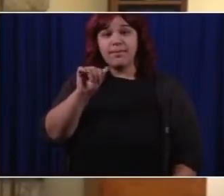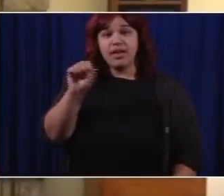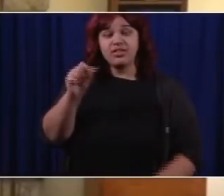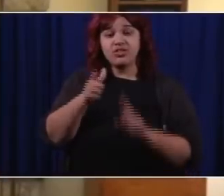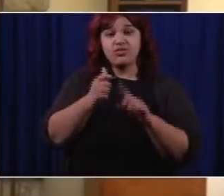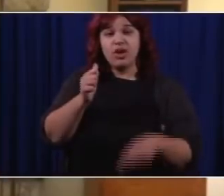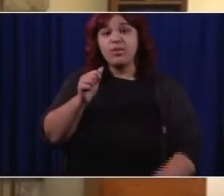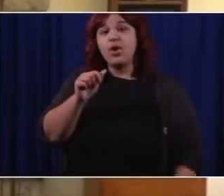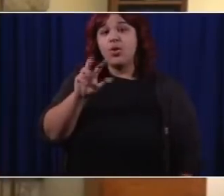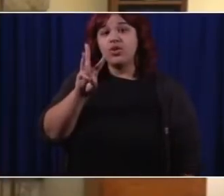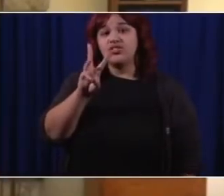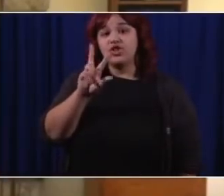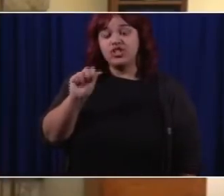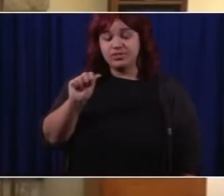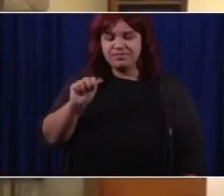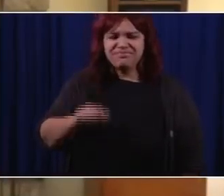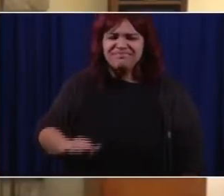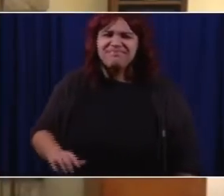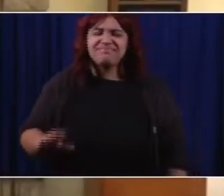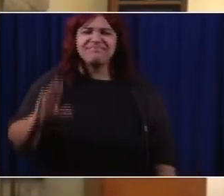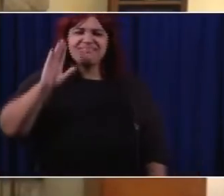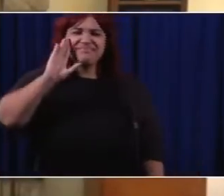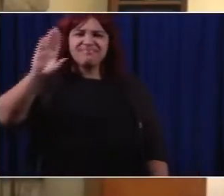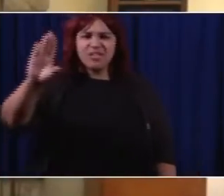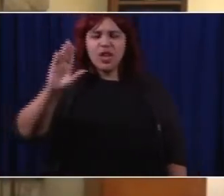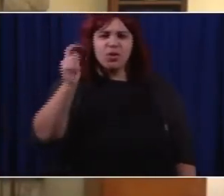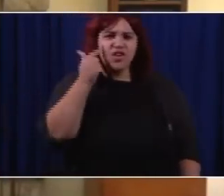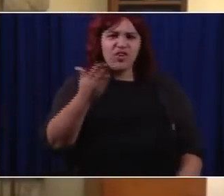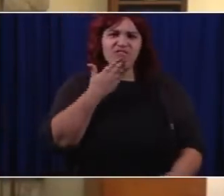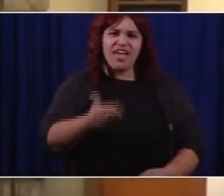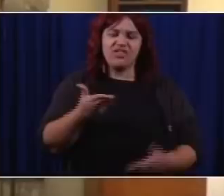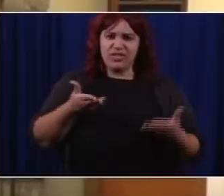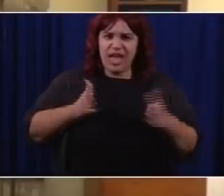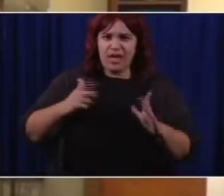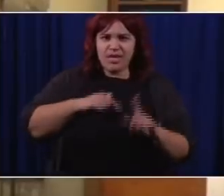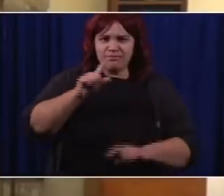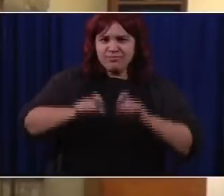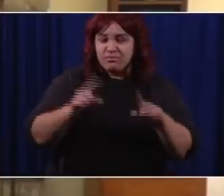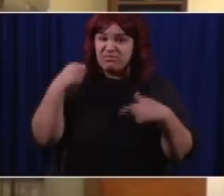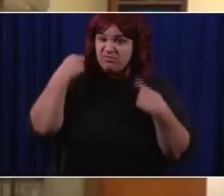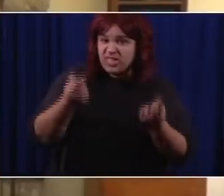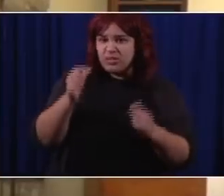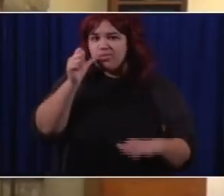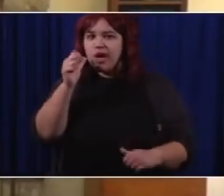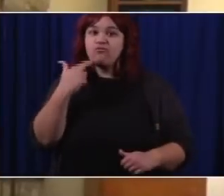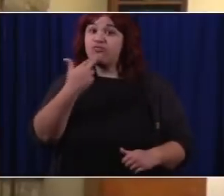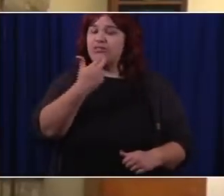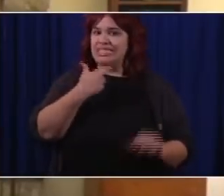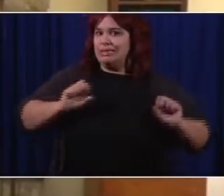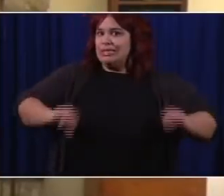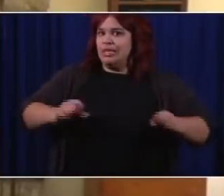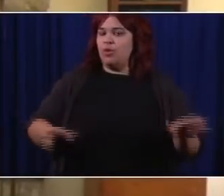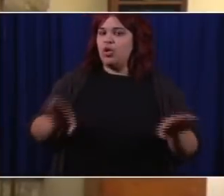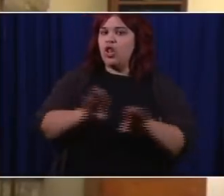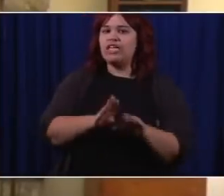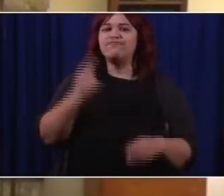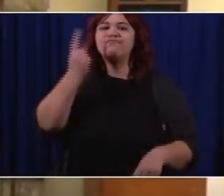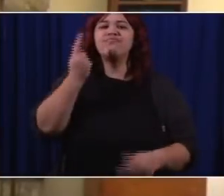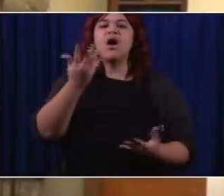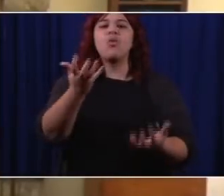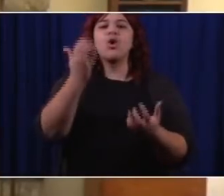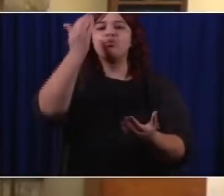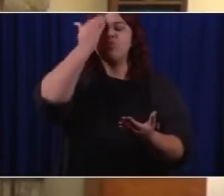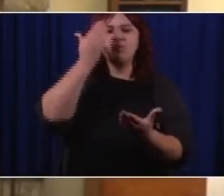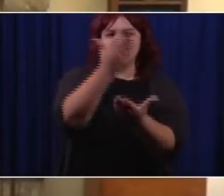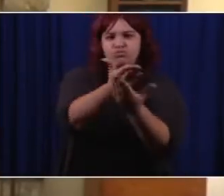Hi, Governor. Thanks for the opportunity. Since closing bars and restaurants in Ohio is still on the table as a possibility, can you share the scientific data and contact